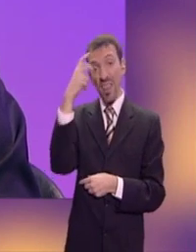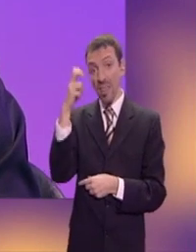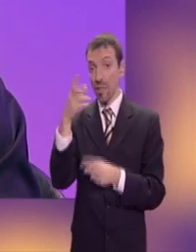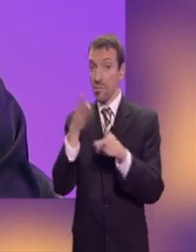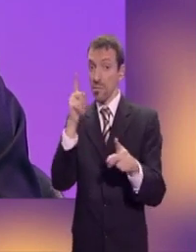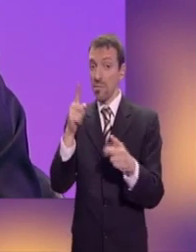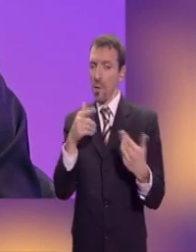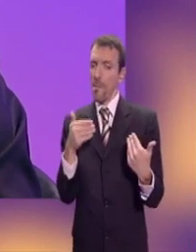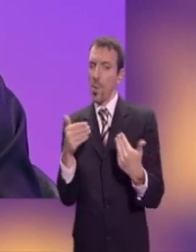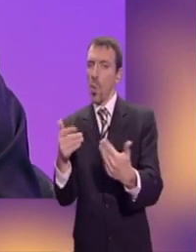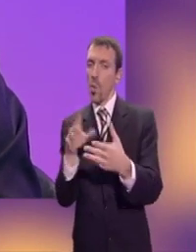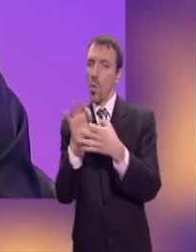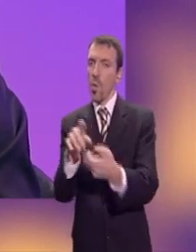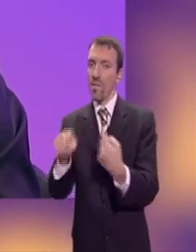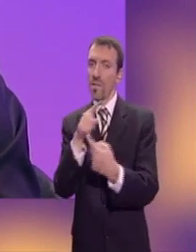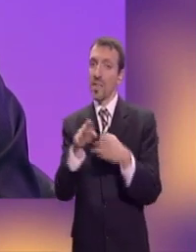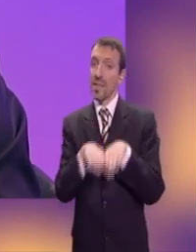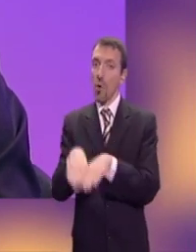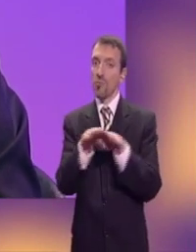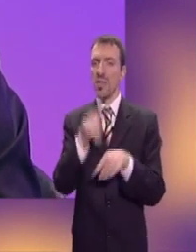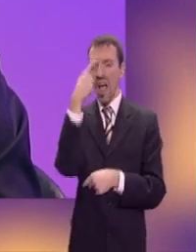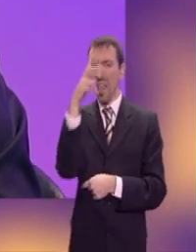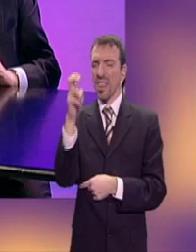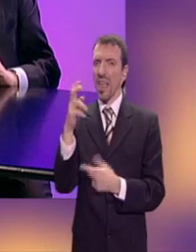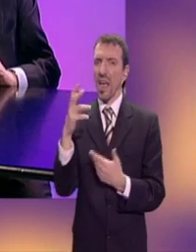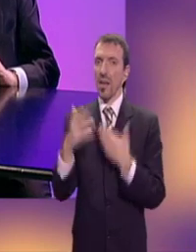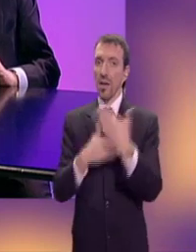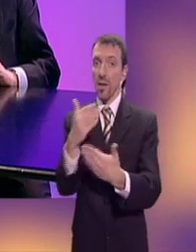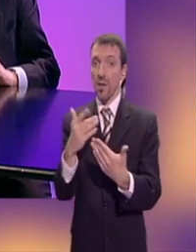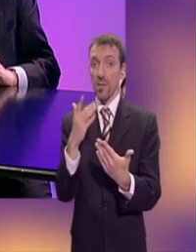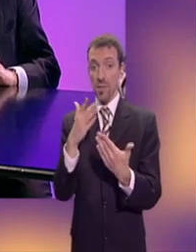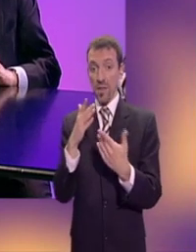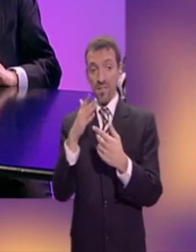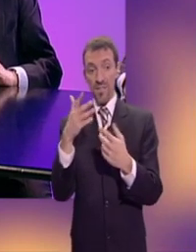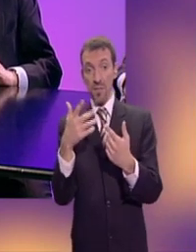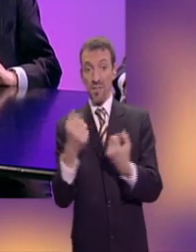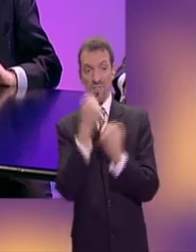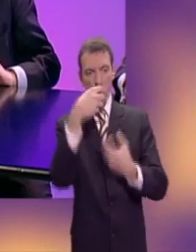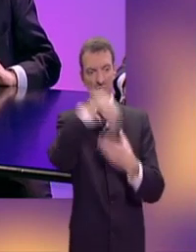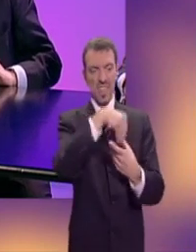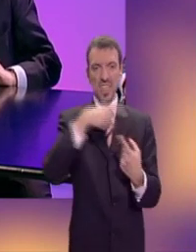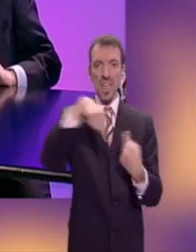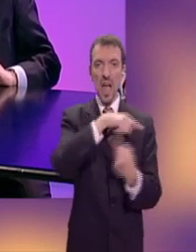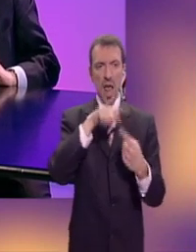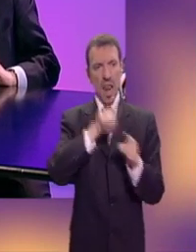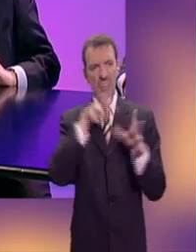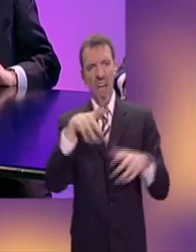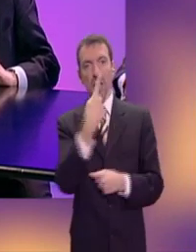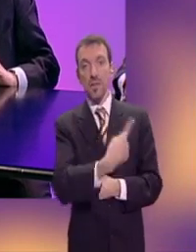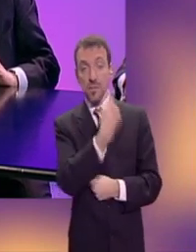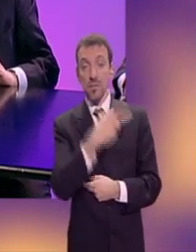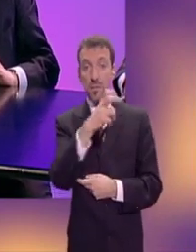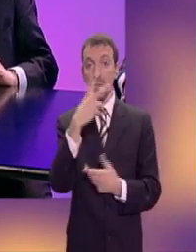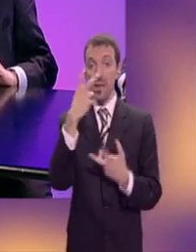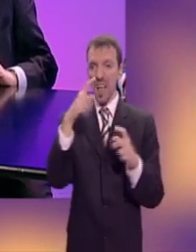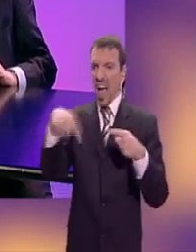towards democracy, you allowed yourself to be allied with some of the most disreputable forces in the party, people who weren't like you. You took this view,